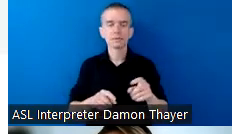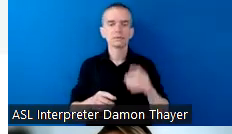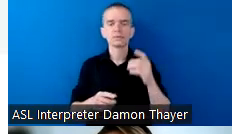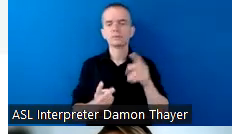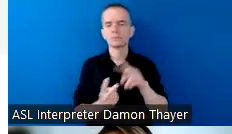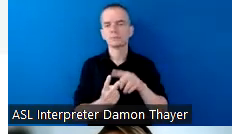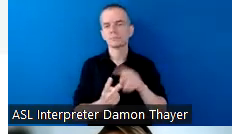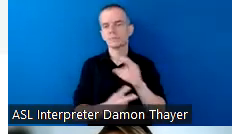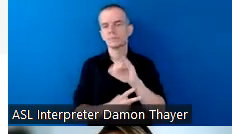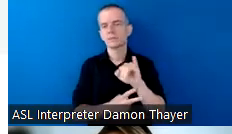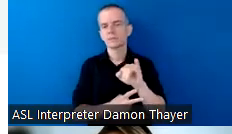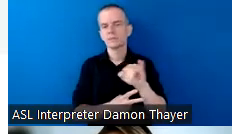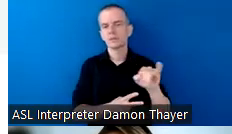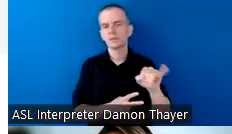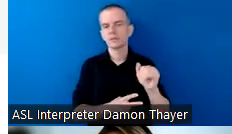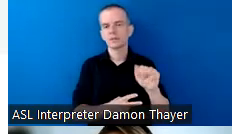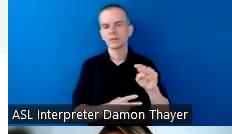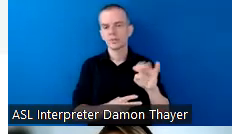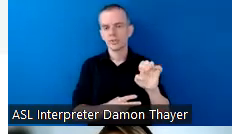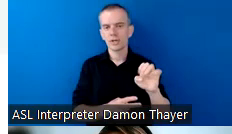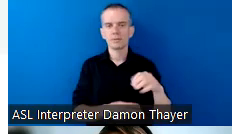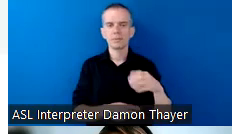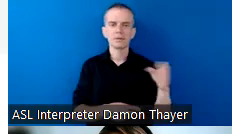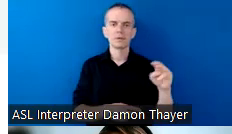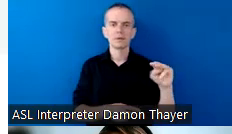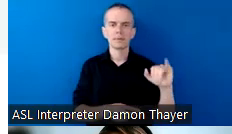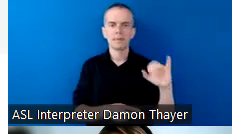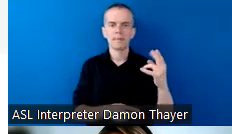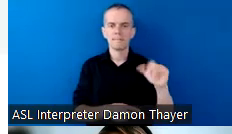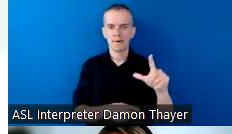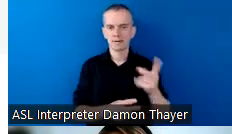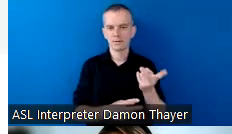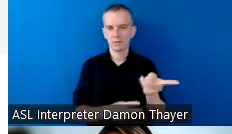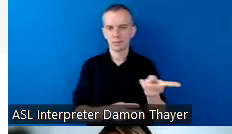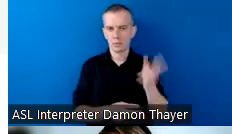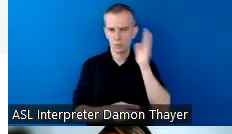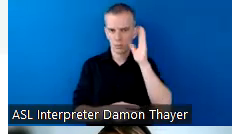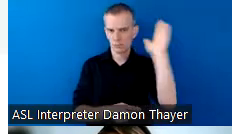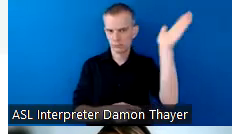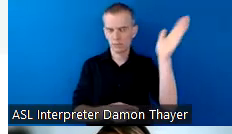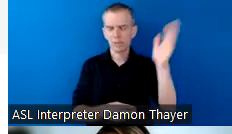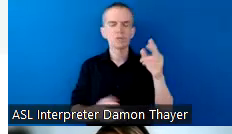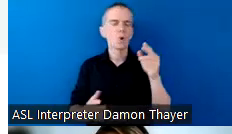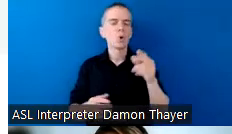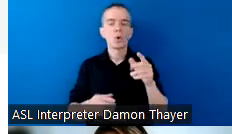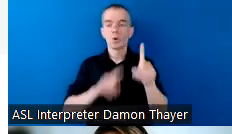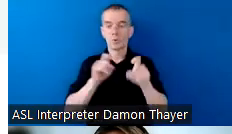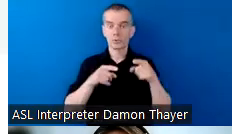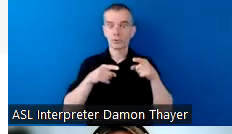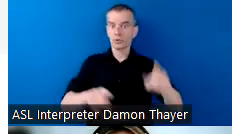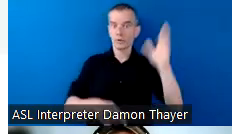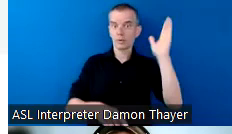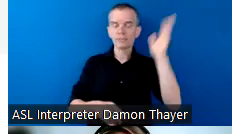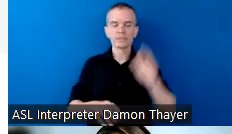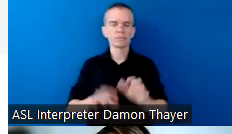from Boli, to provide those questions on the chat box. We'll be able to monitor that chat bot. And if your question for some reason